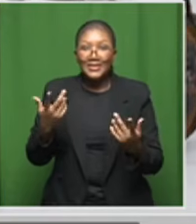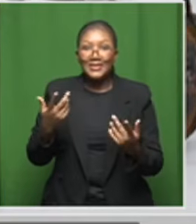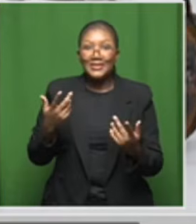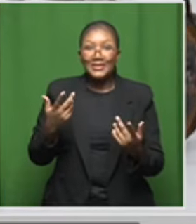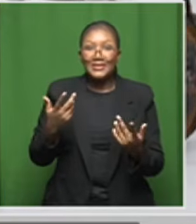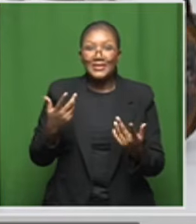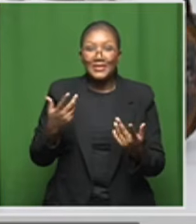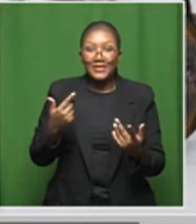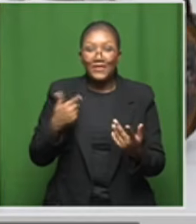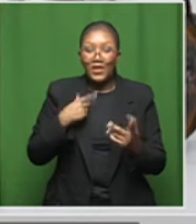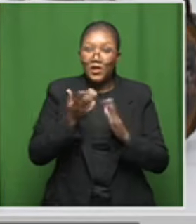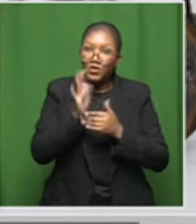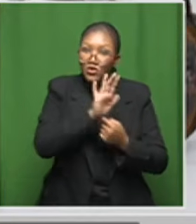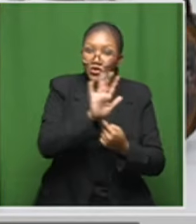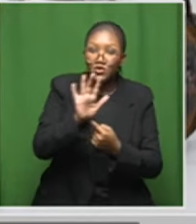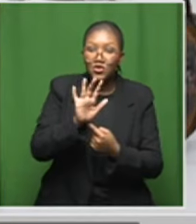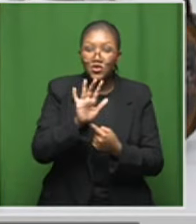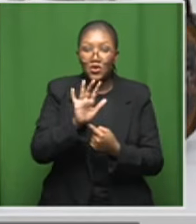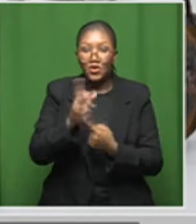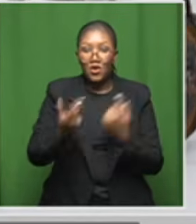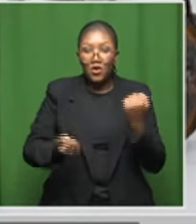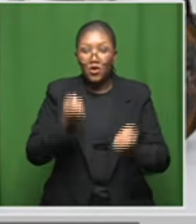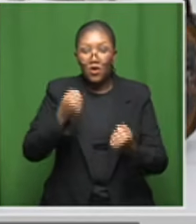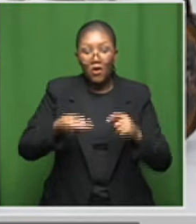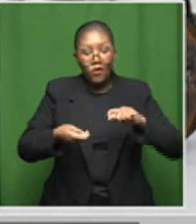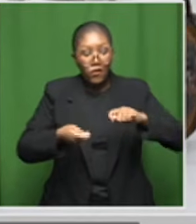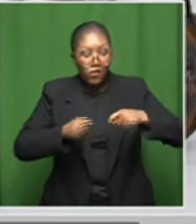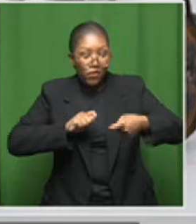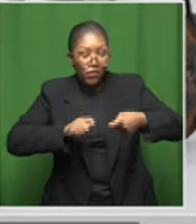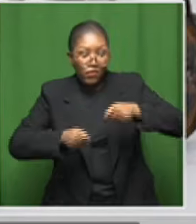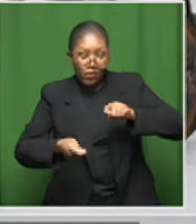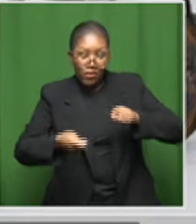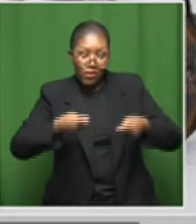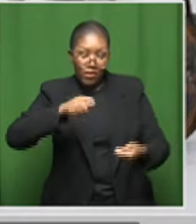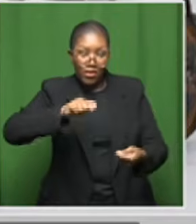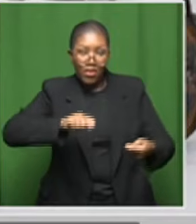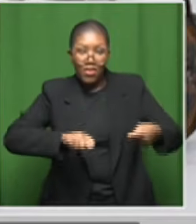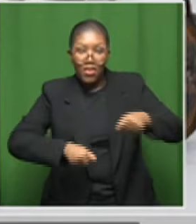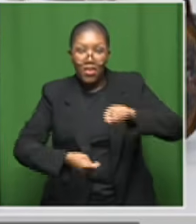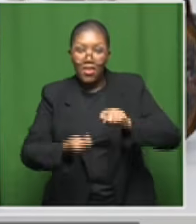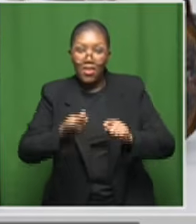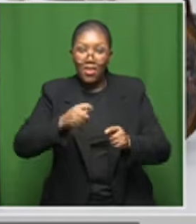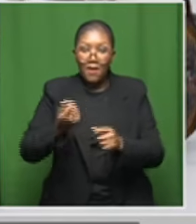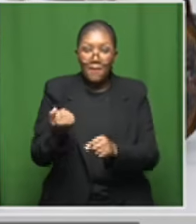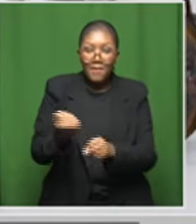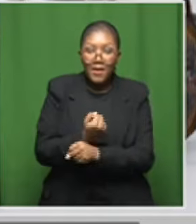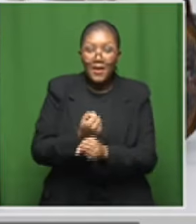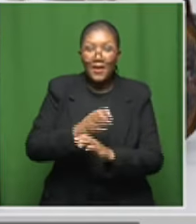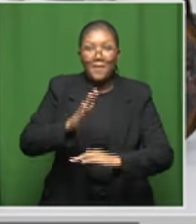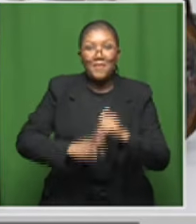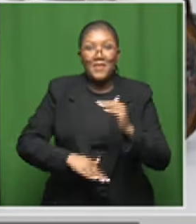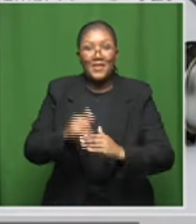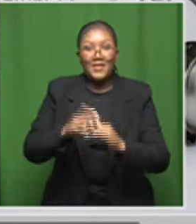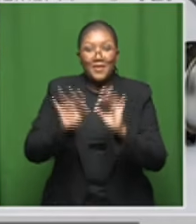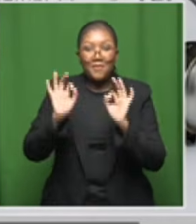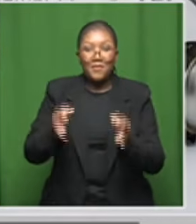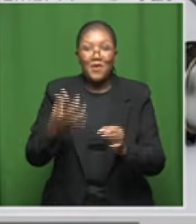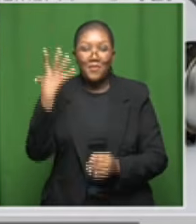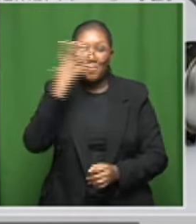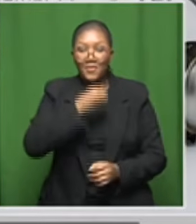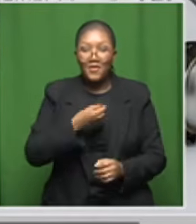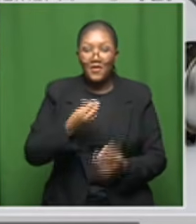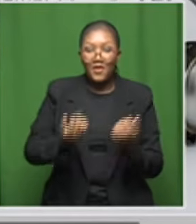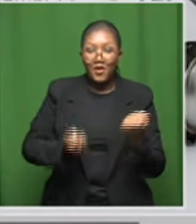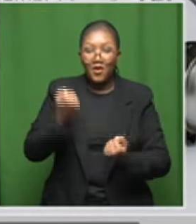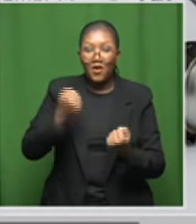physically demonstrated through the wire cars and the imagination that wire car builders put into the cars. And these are not